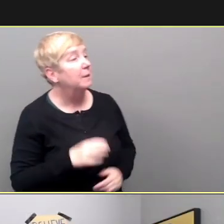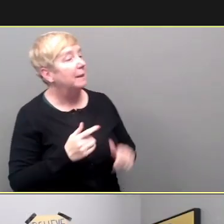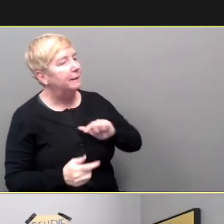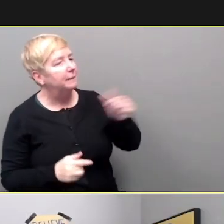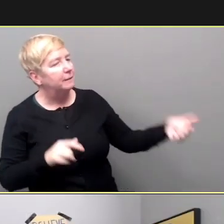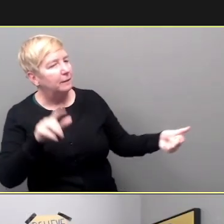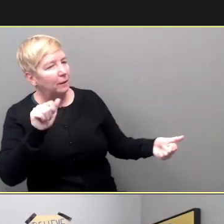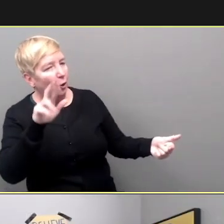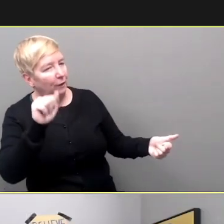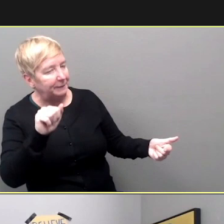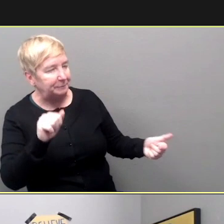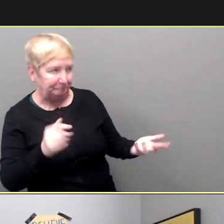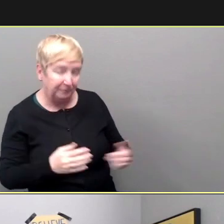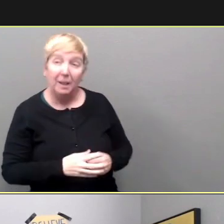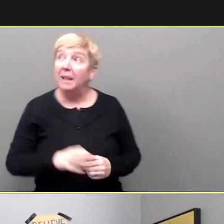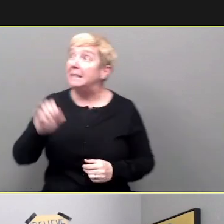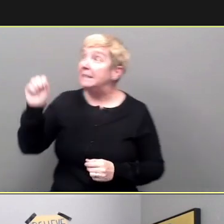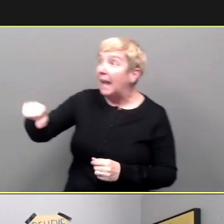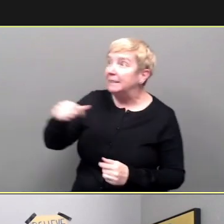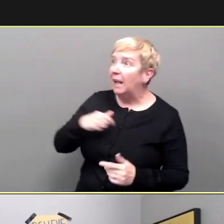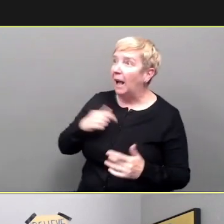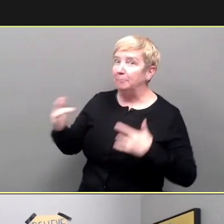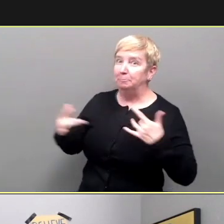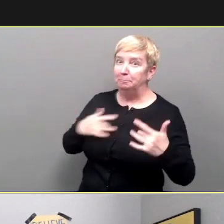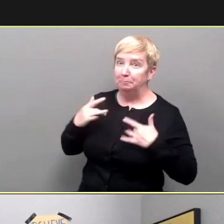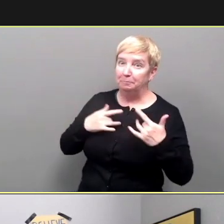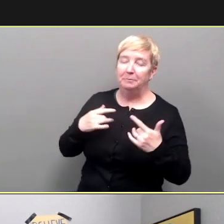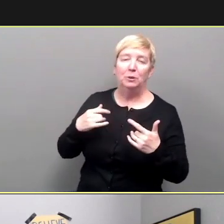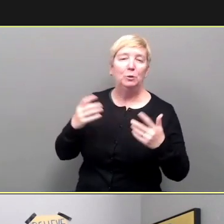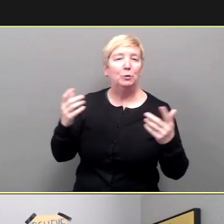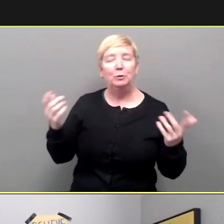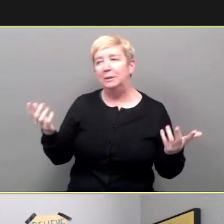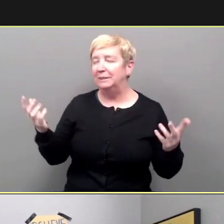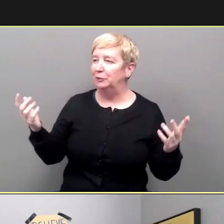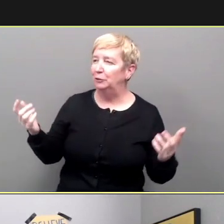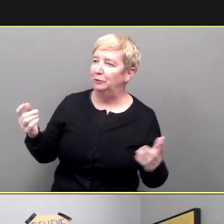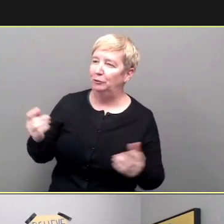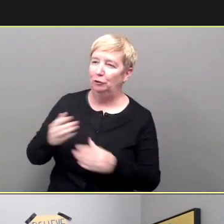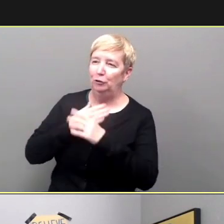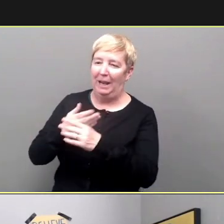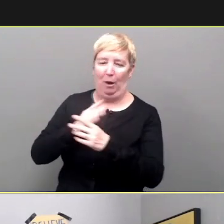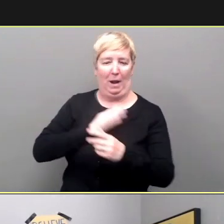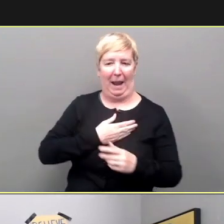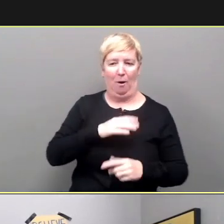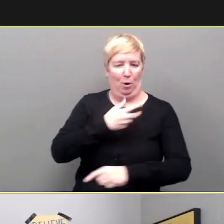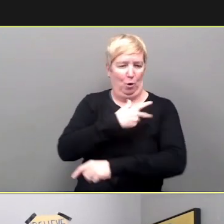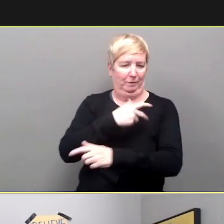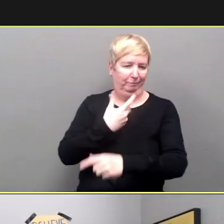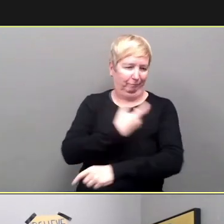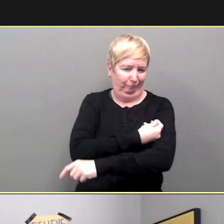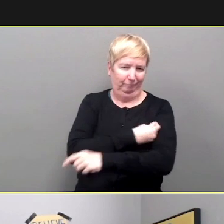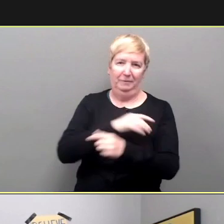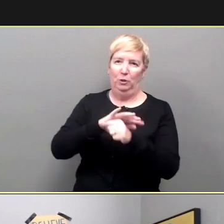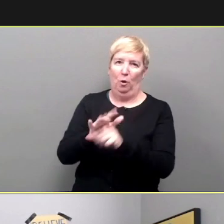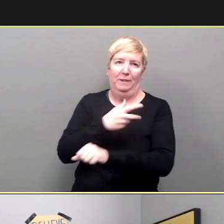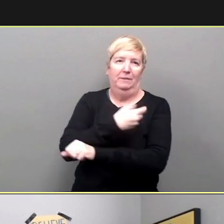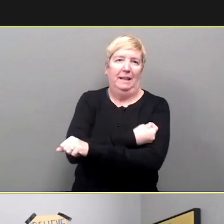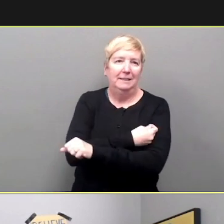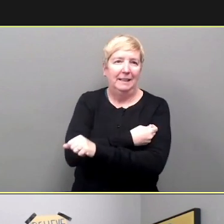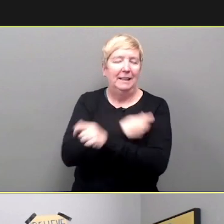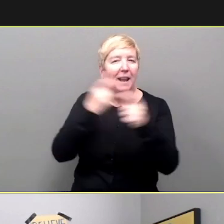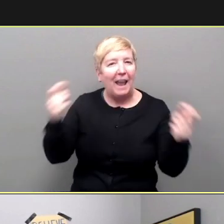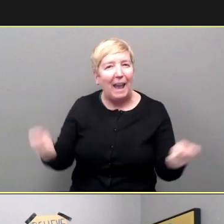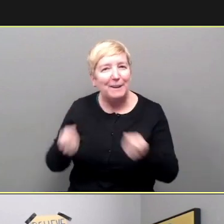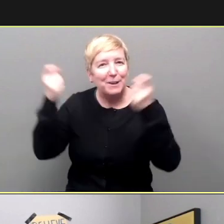I'm super excited to share the happy anniversary for the COVID-19 vaccine. And also just want to thank all of you, all of